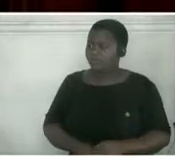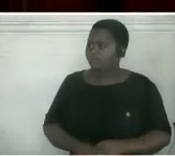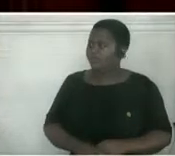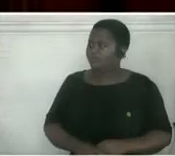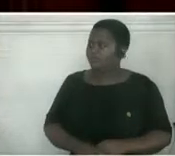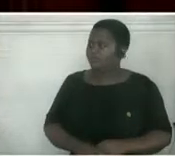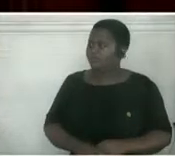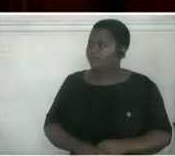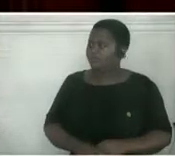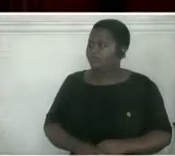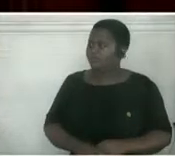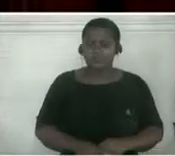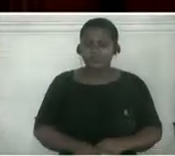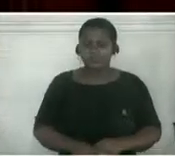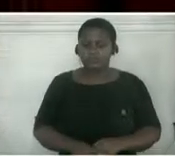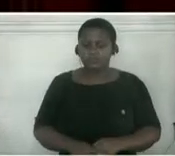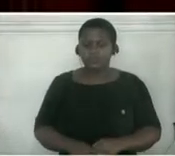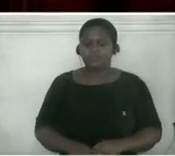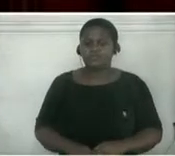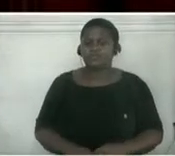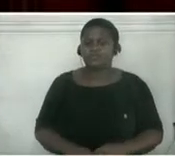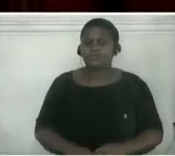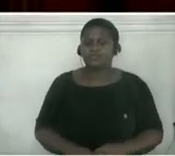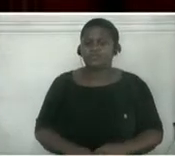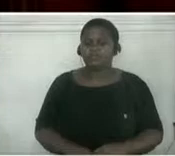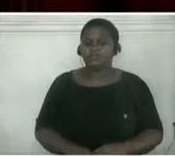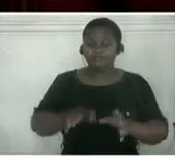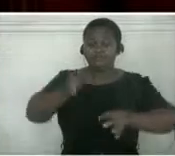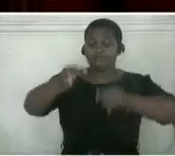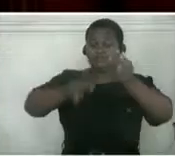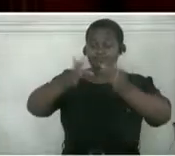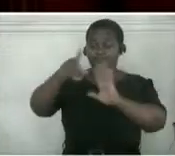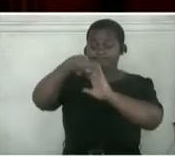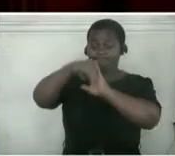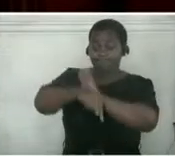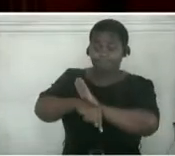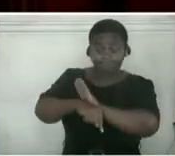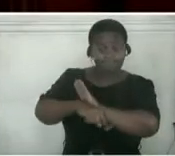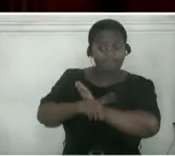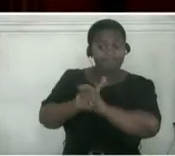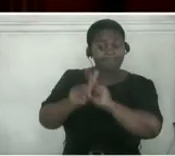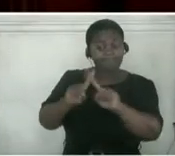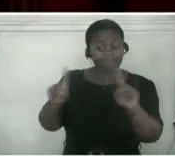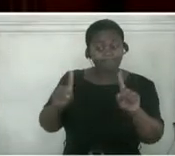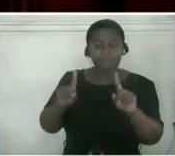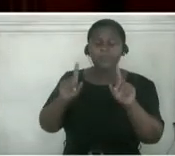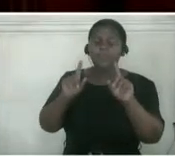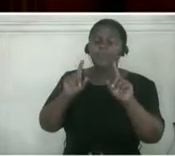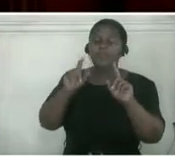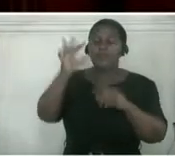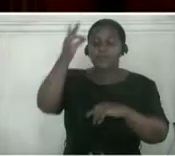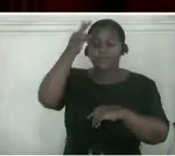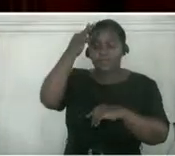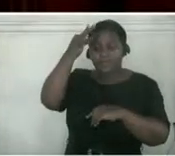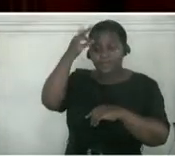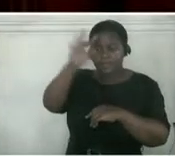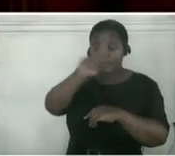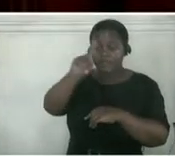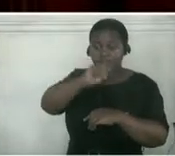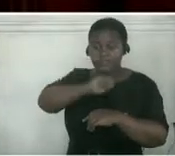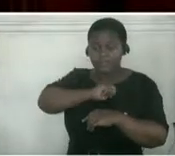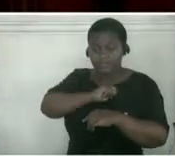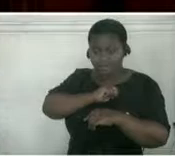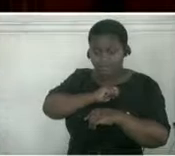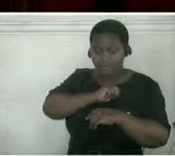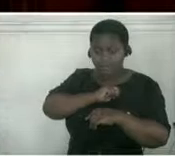Honourable members, without getting into detail, but KwaZulu-Natal has prioritized